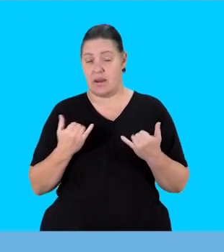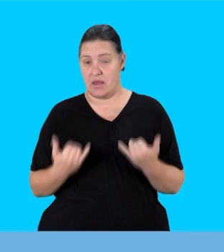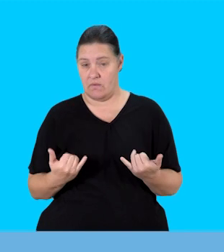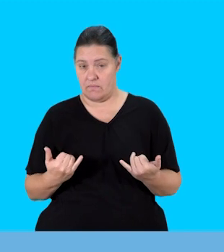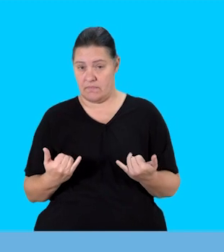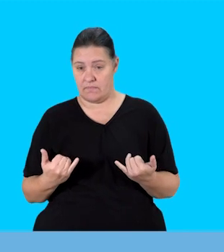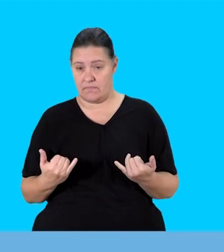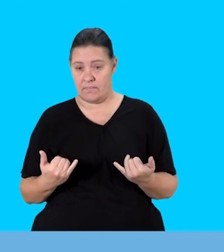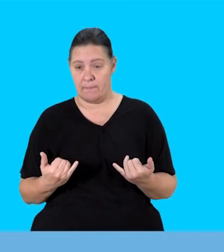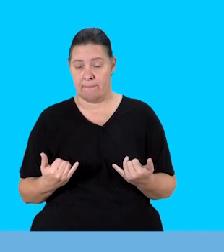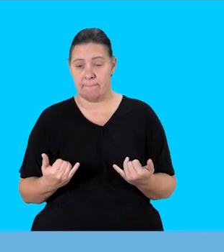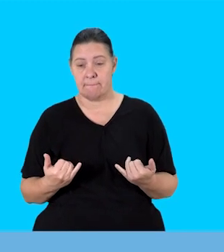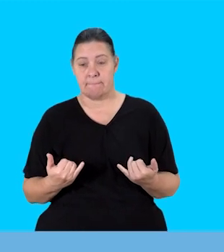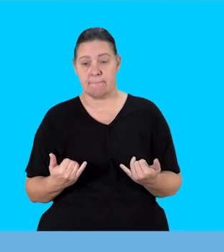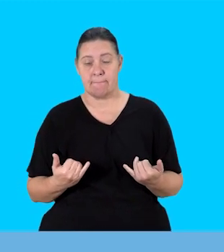Now,